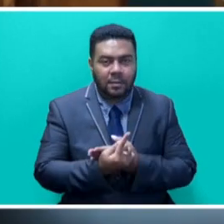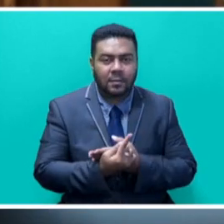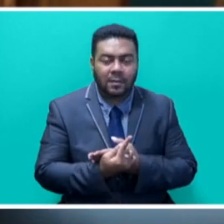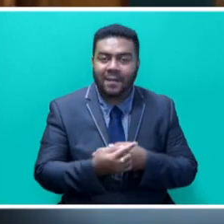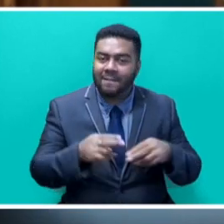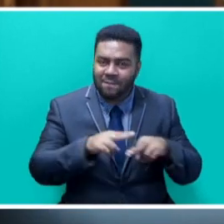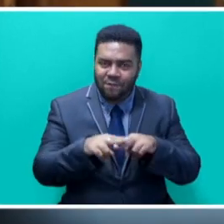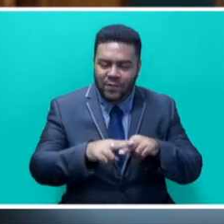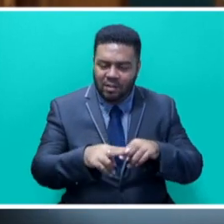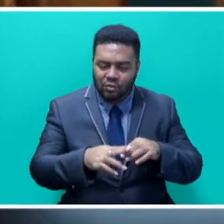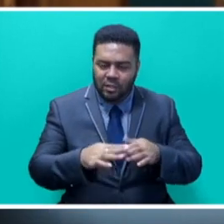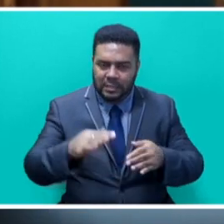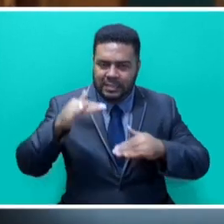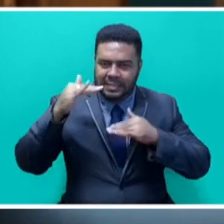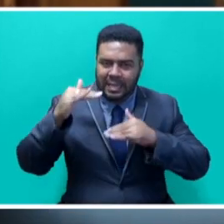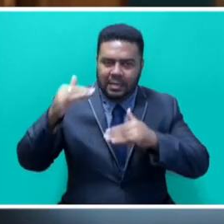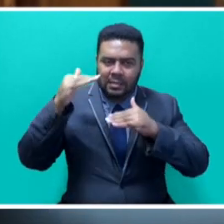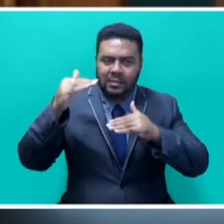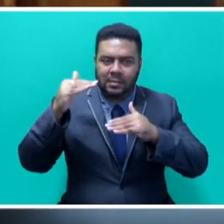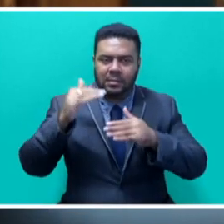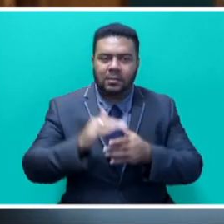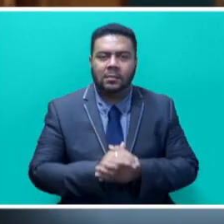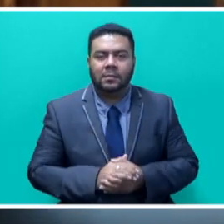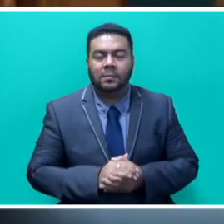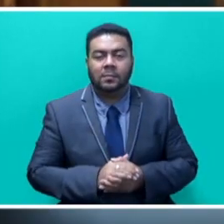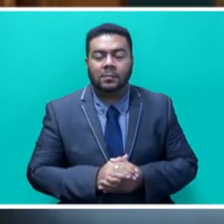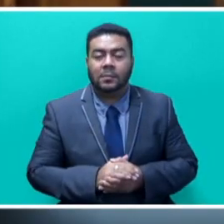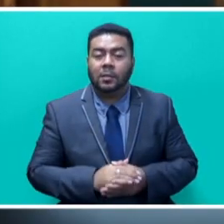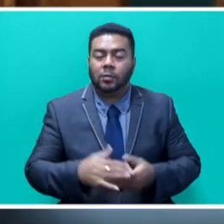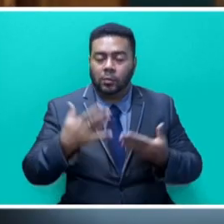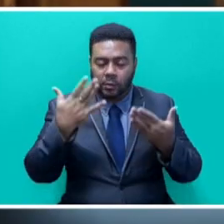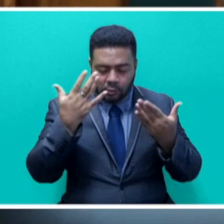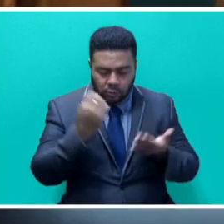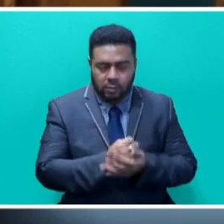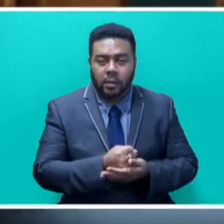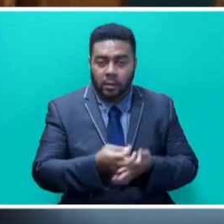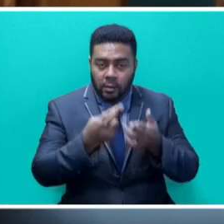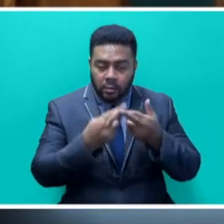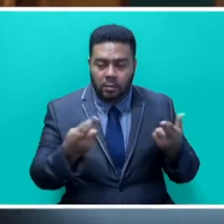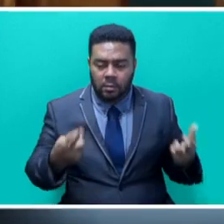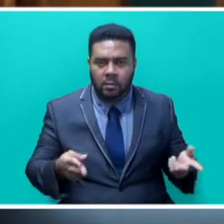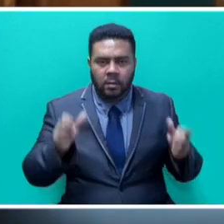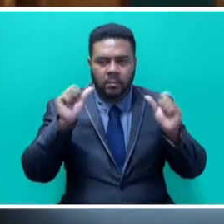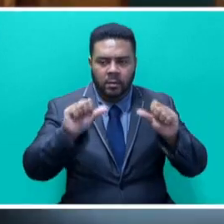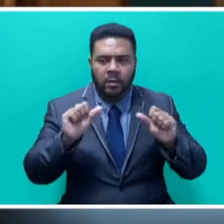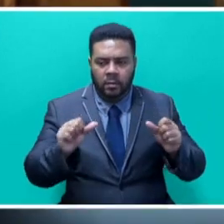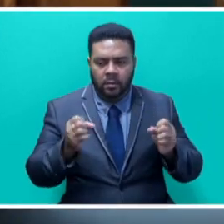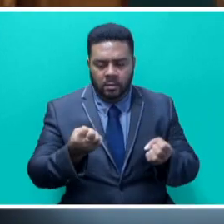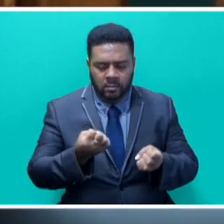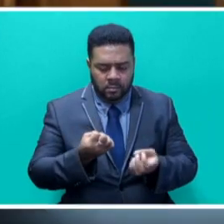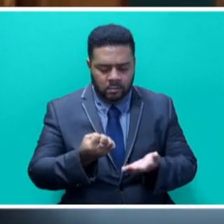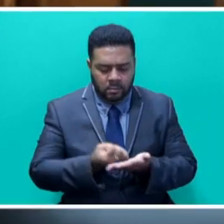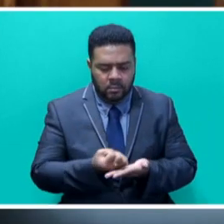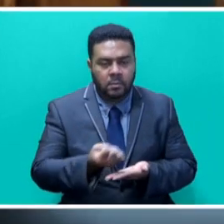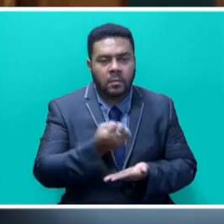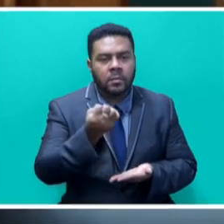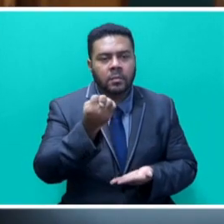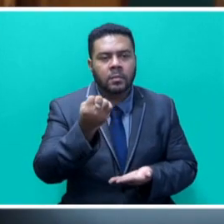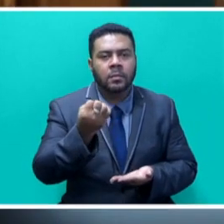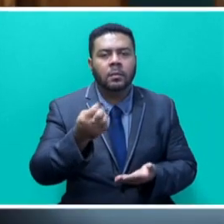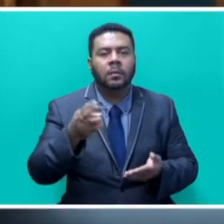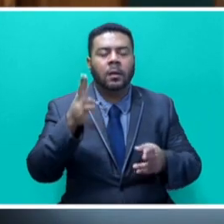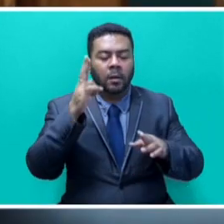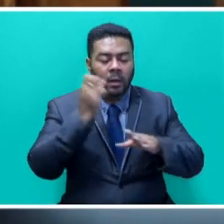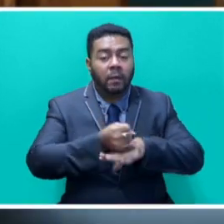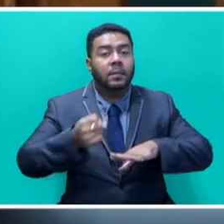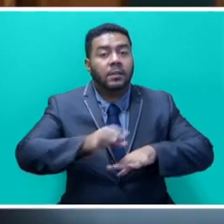standard, which guarantee the sustainability of the resources and protect the environment. Mr. Speaker, government is not only